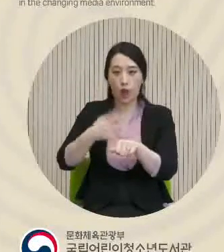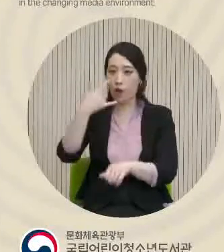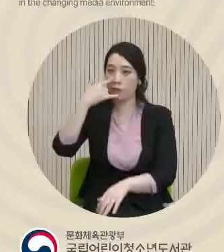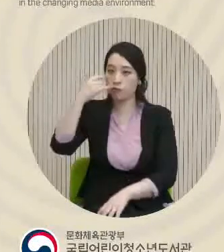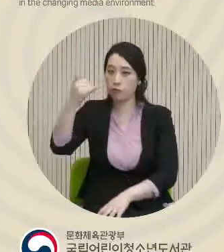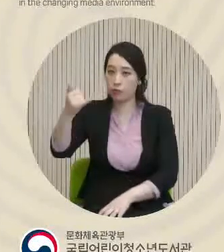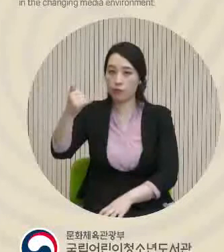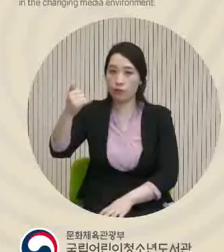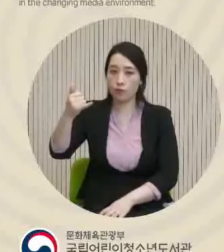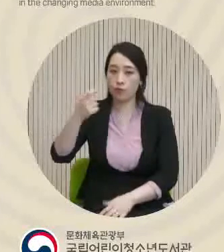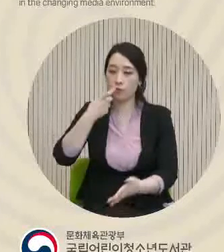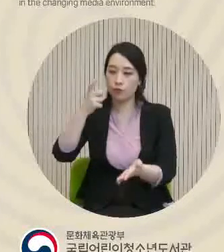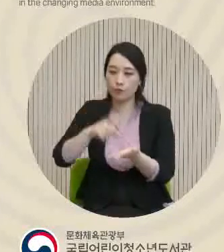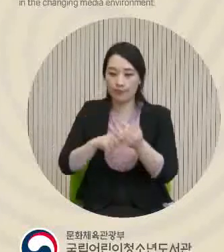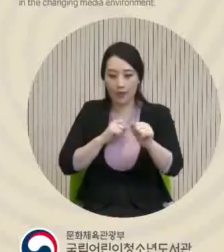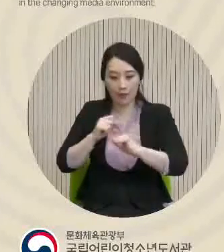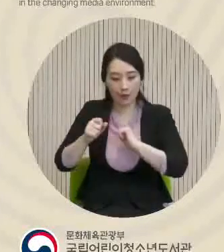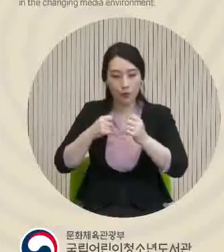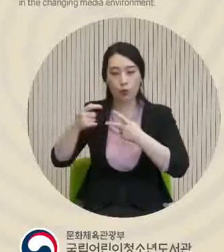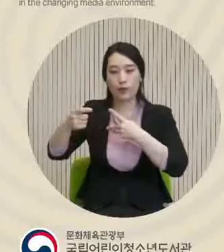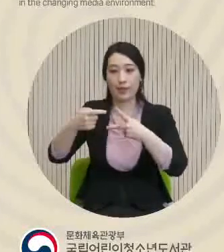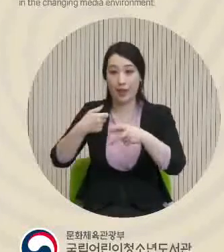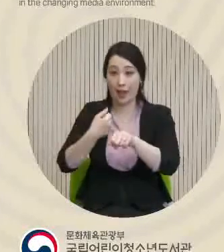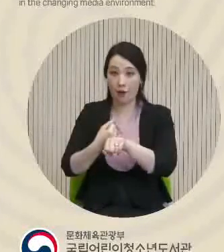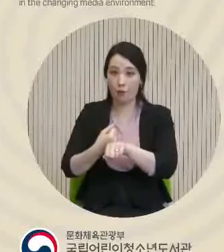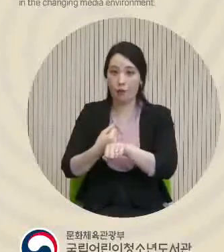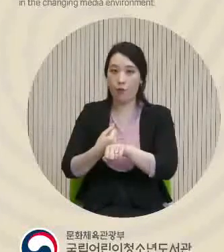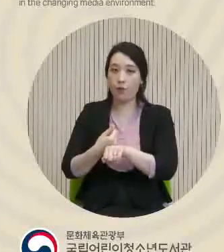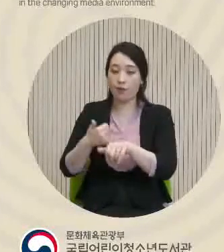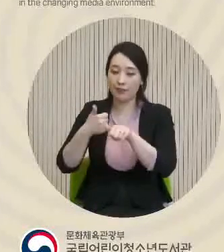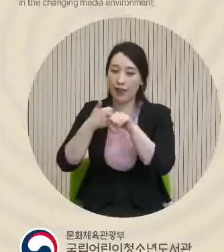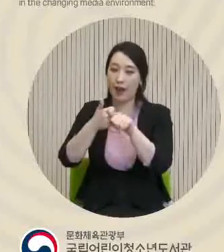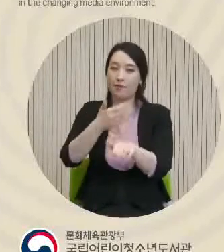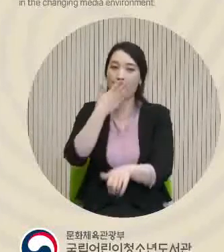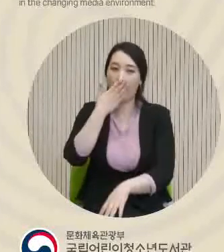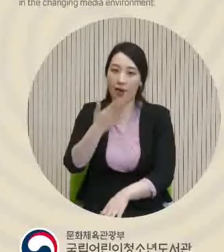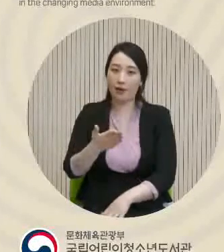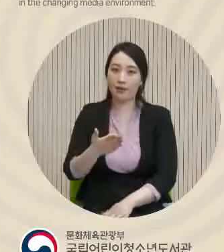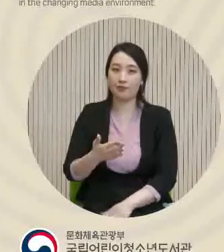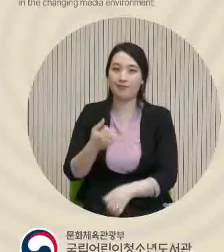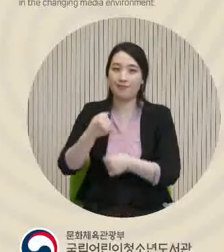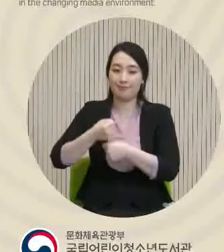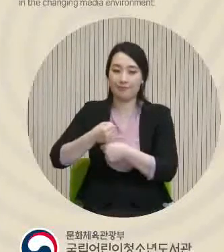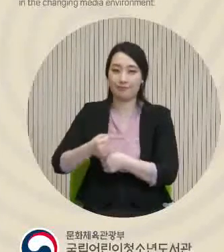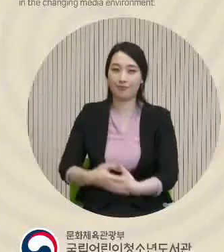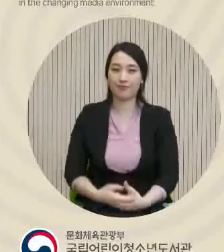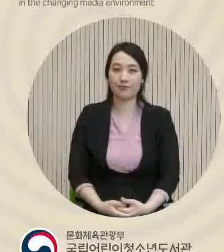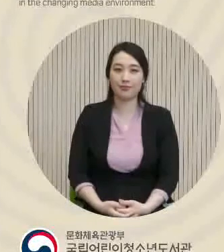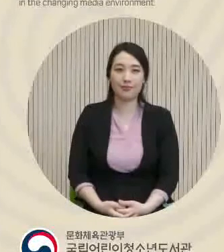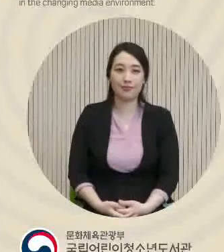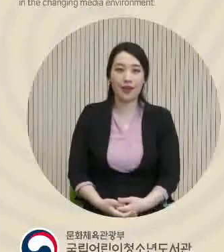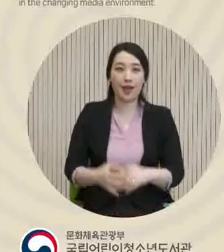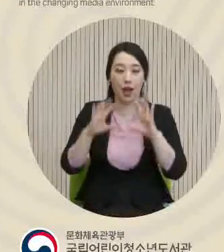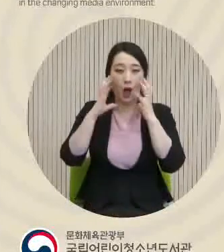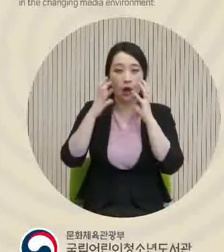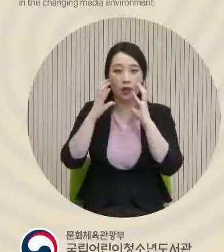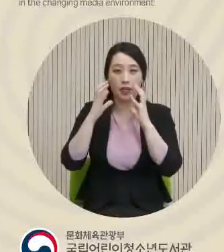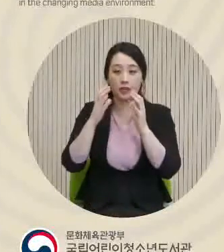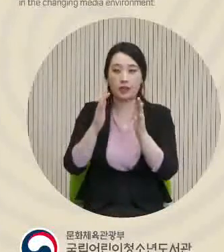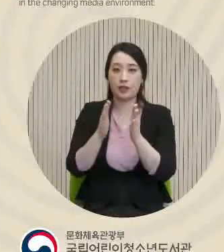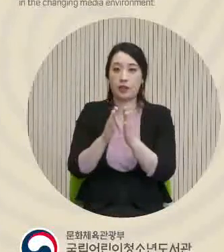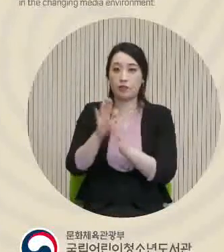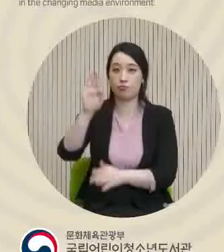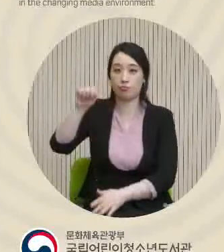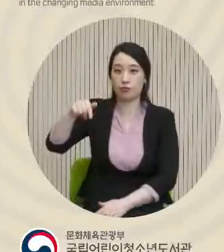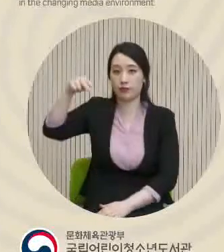and picture it and upload it and then share it with teachers and parents, and other children can easily follow the